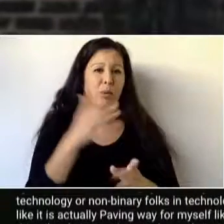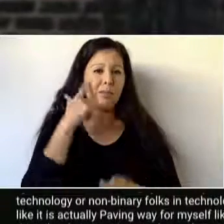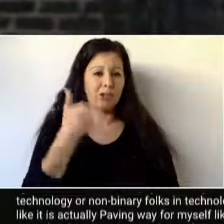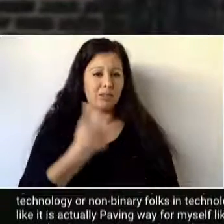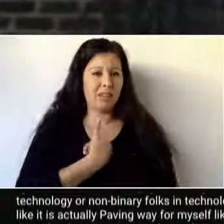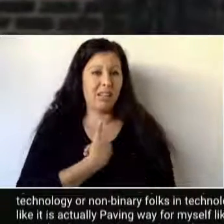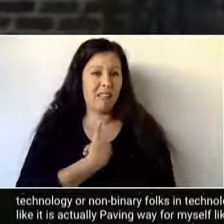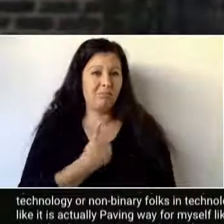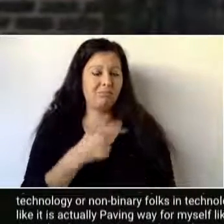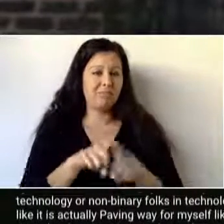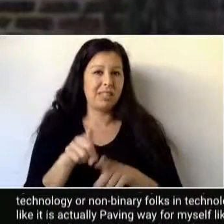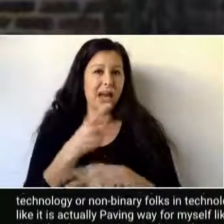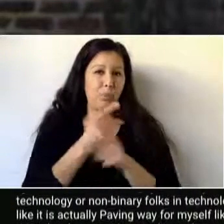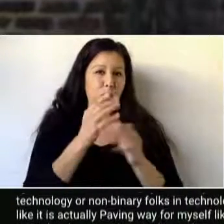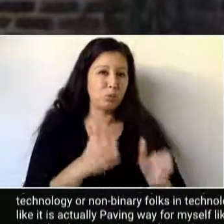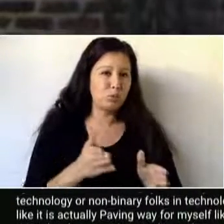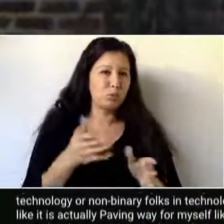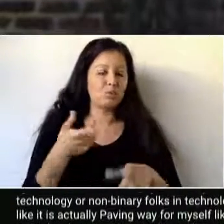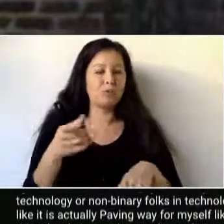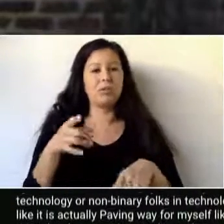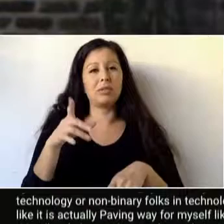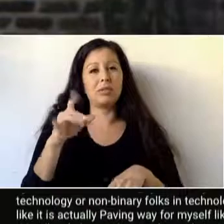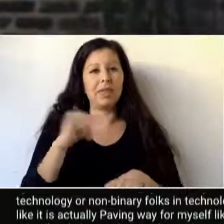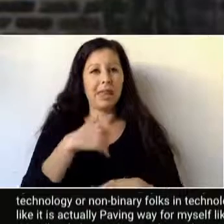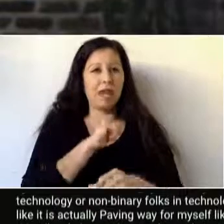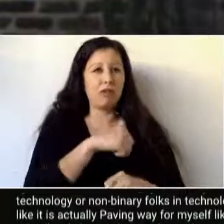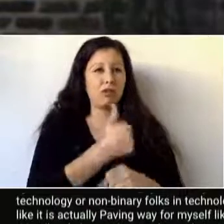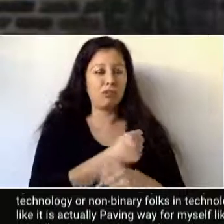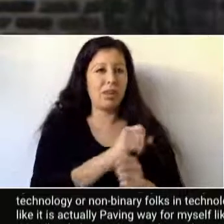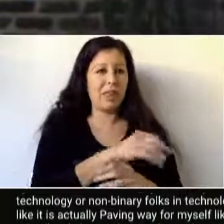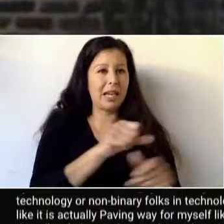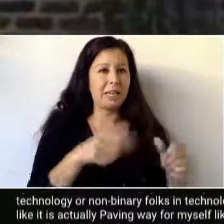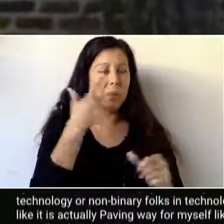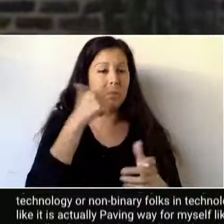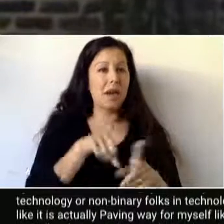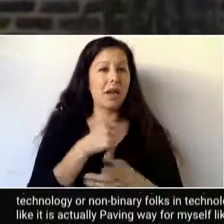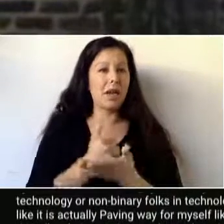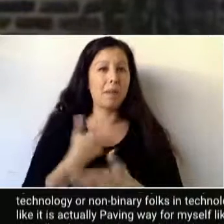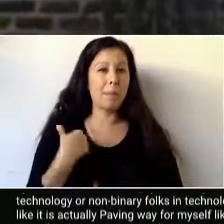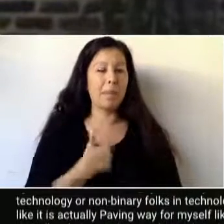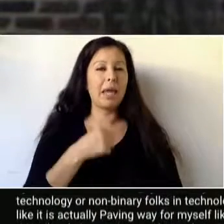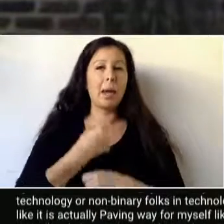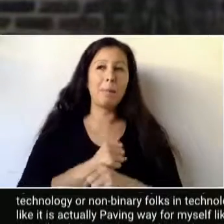you know, as producers that create this space, because it also helps us,